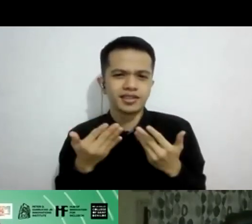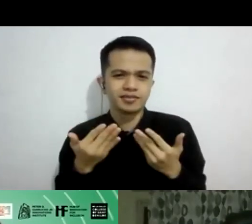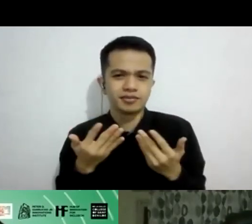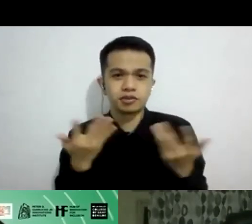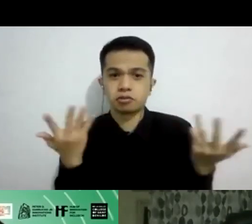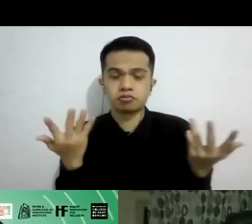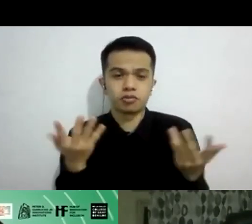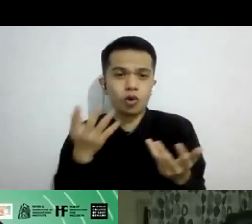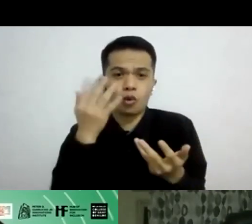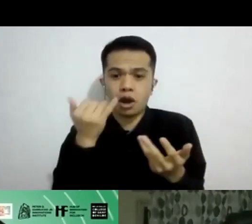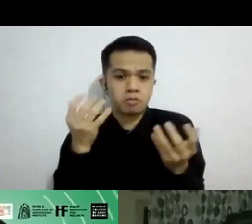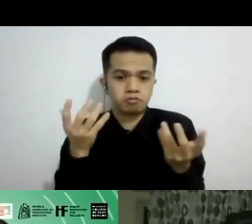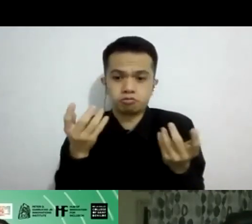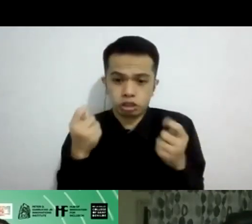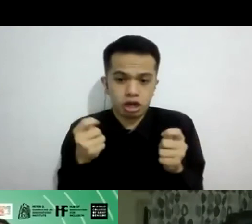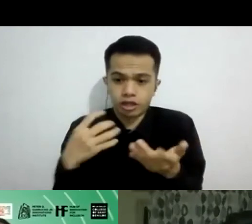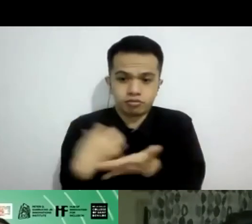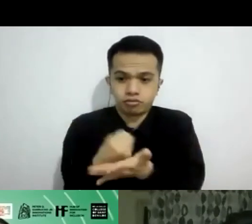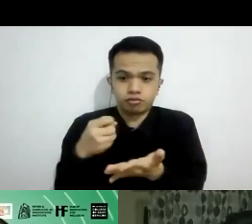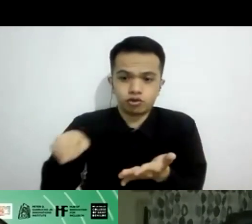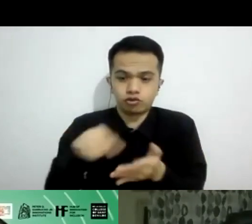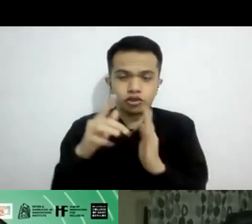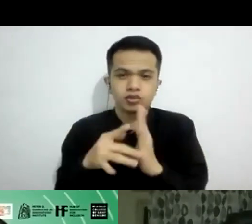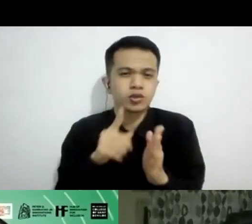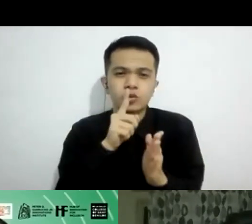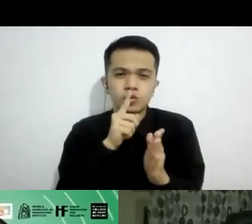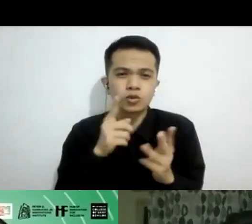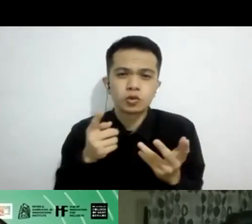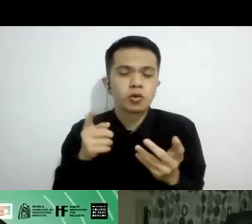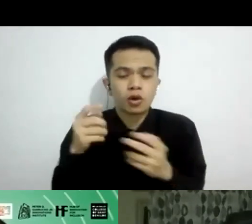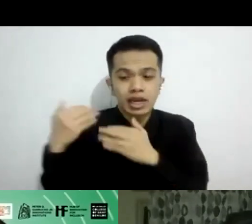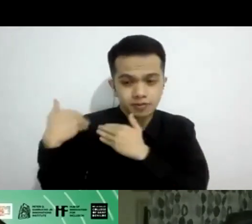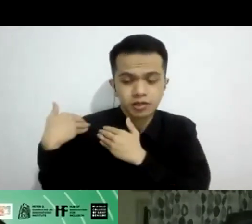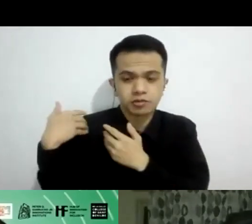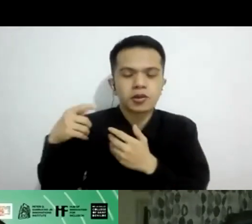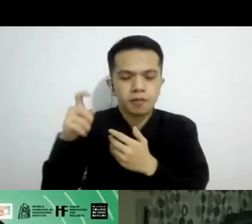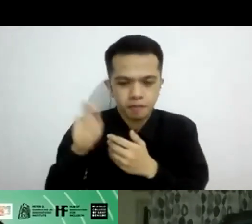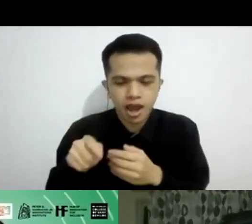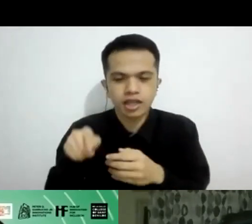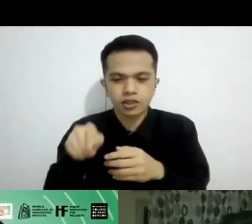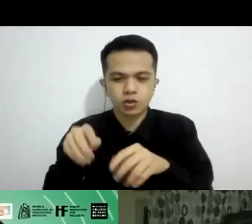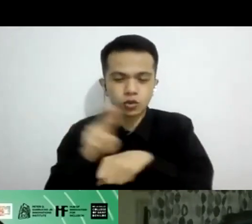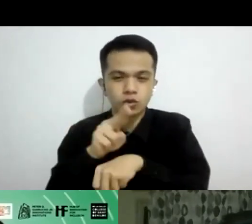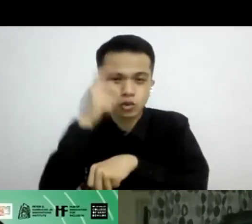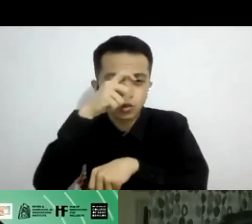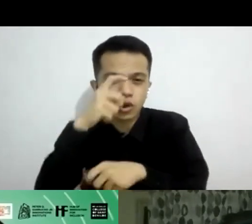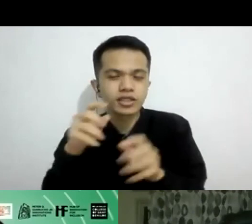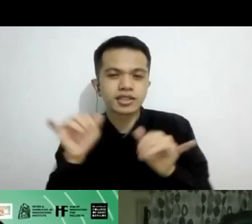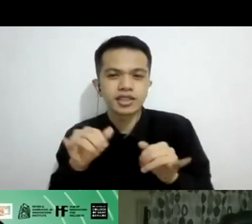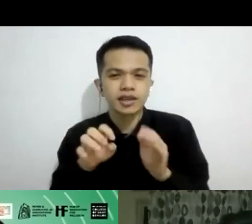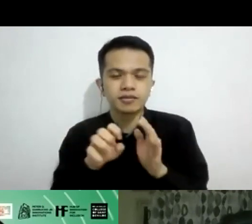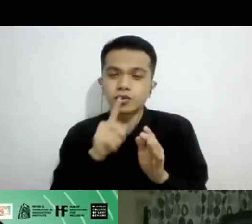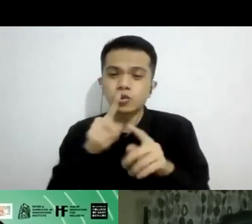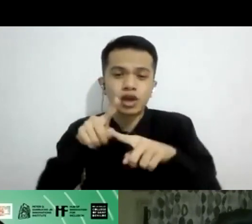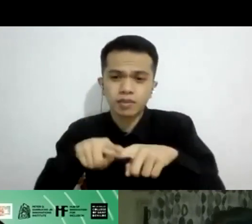these technologies? Is it, of course, true that we have to use it responsibly? Would I say that will we ever rely solely on the technology?